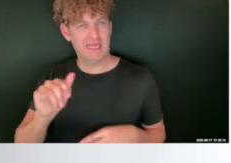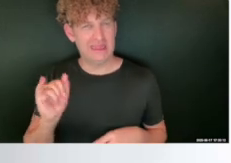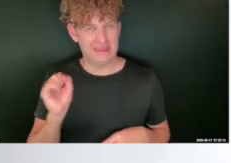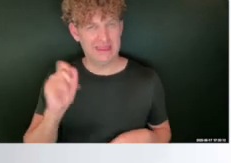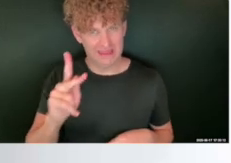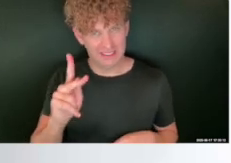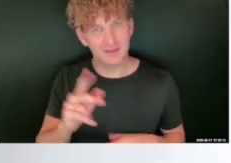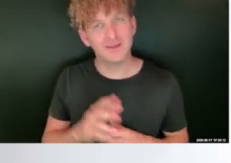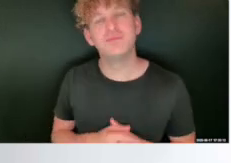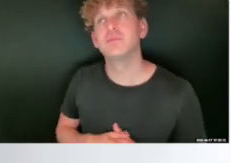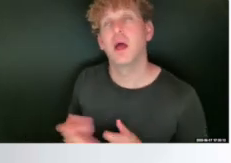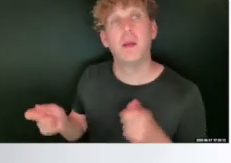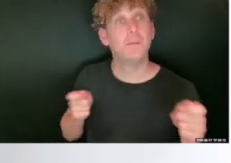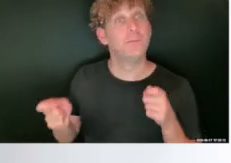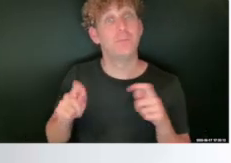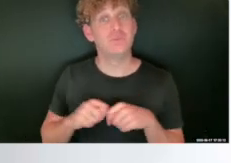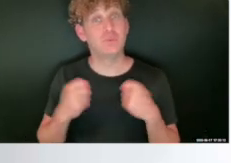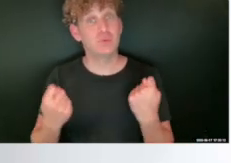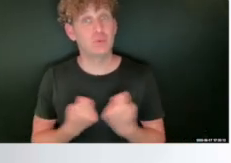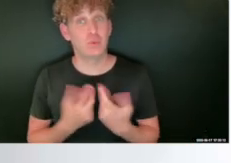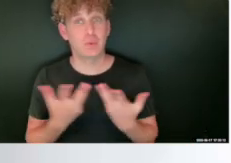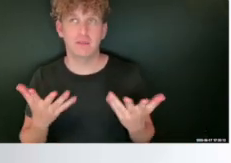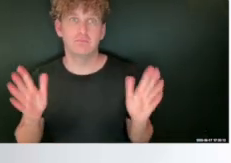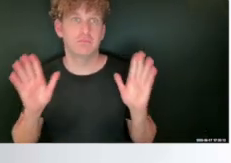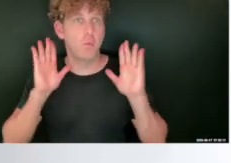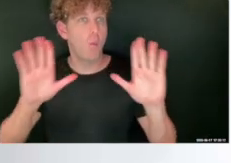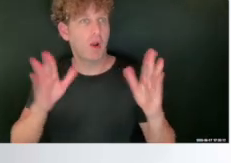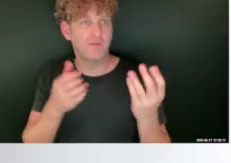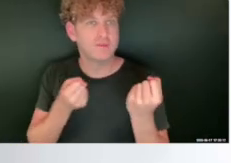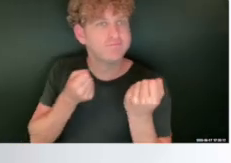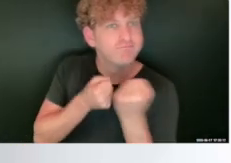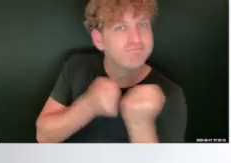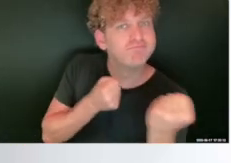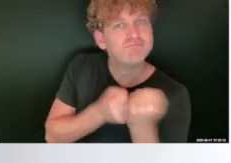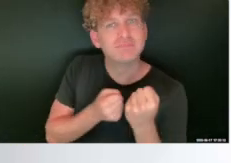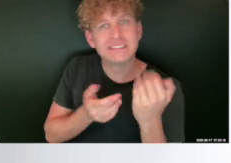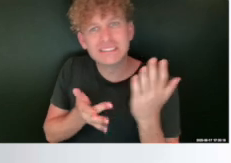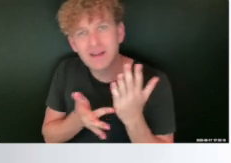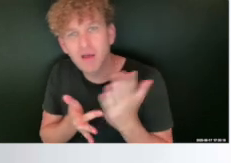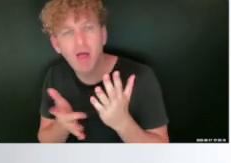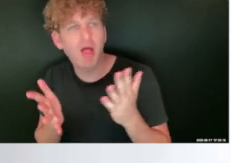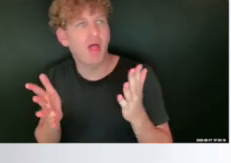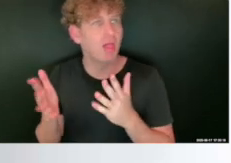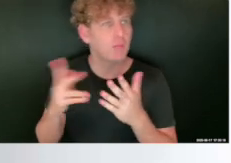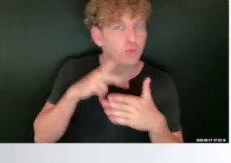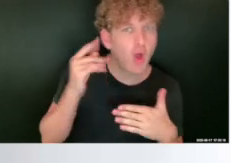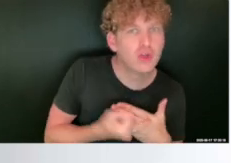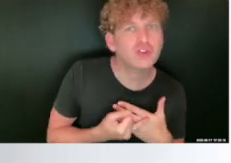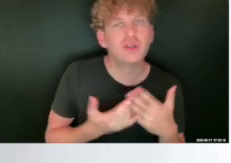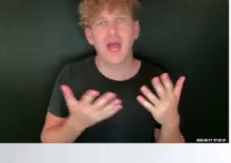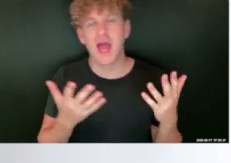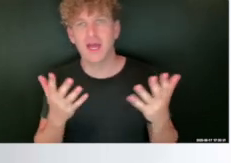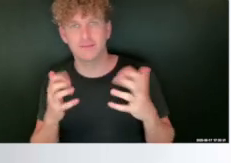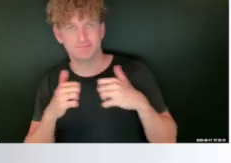Grants provide funding for zero-emission fleets, equipment, energy projects, active